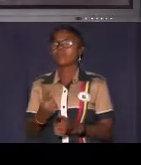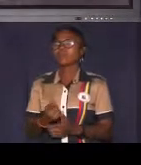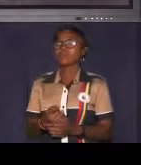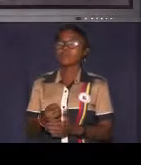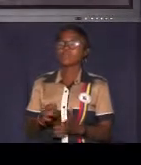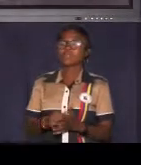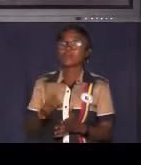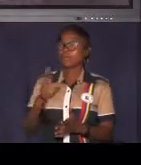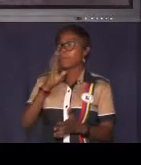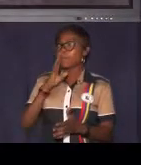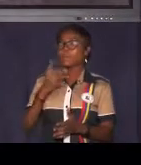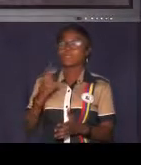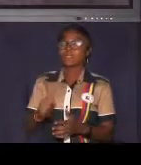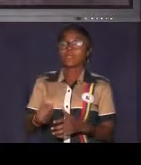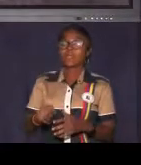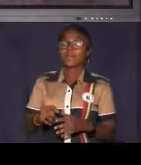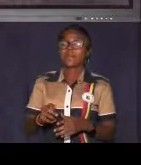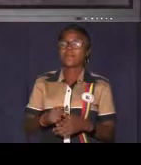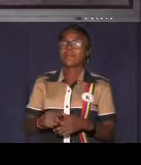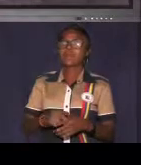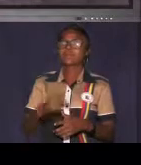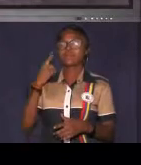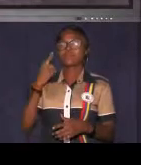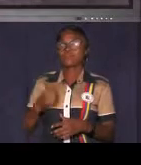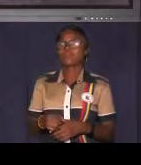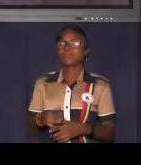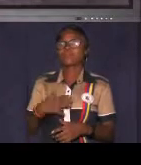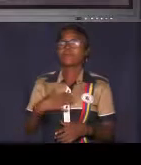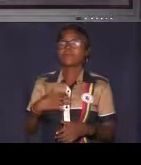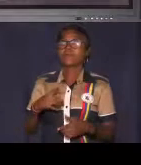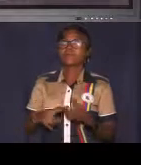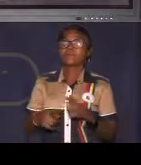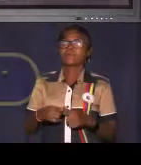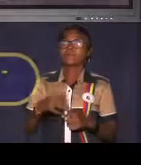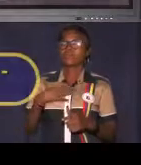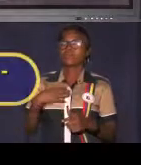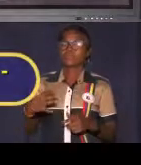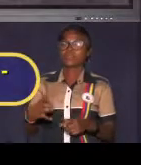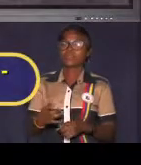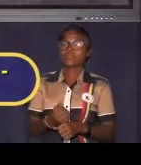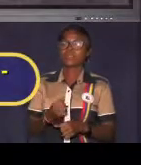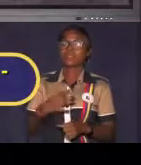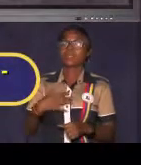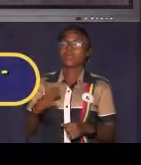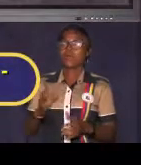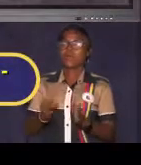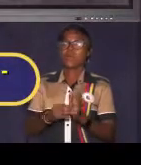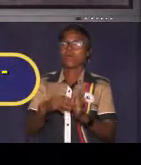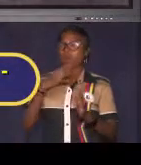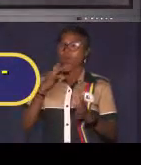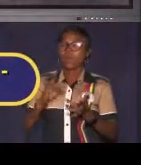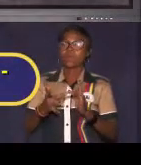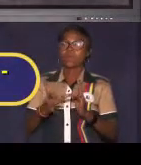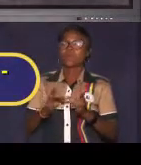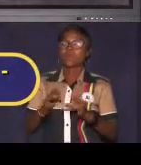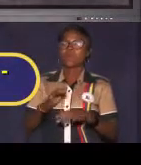square roots. That will be the practice for you, my friend. And you can also try our online catalog where we have enough online assessments for